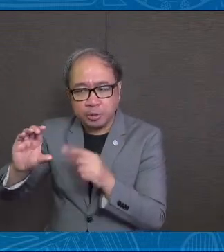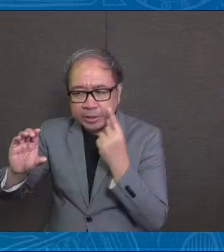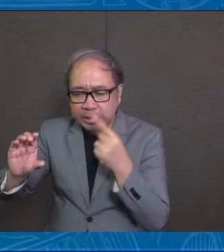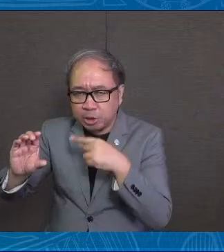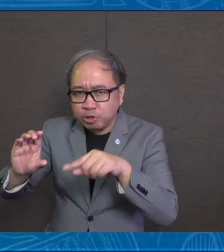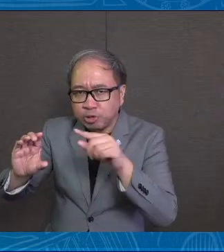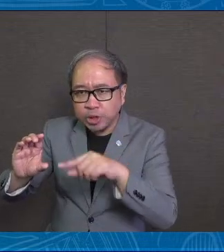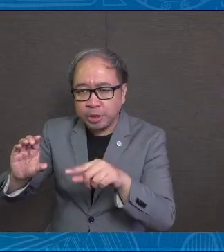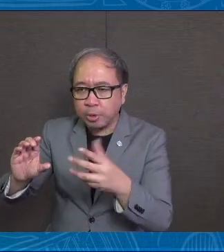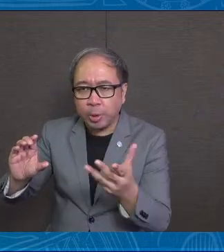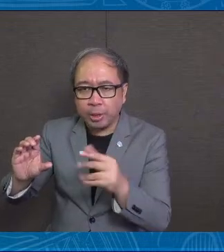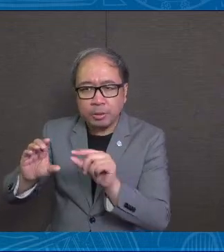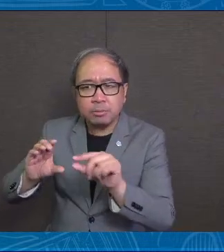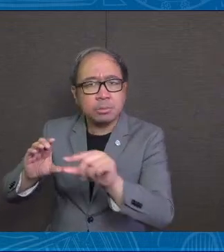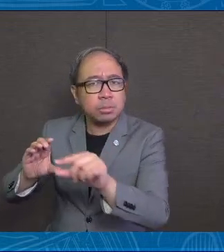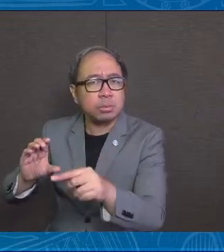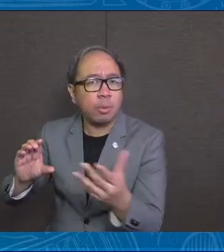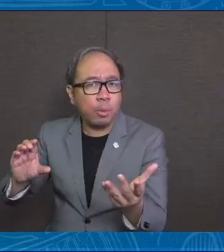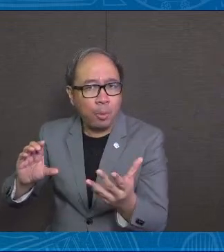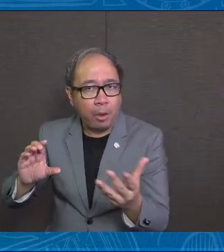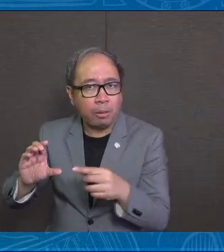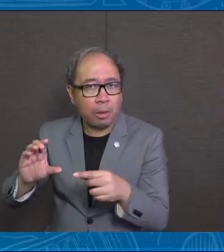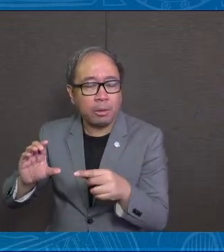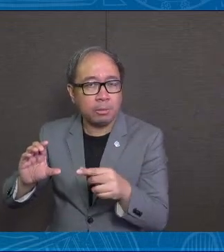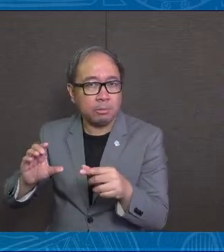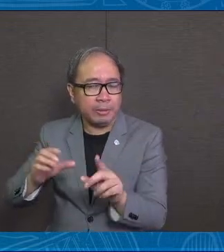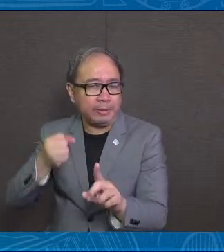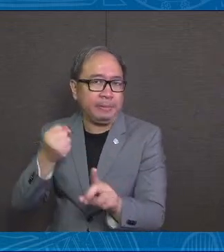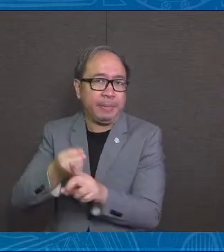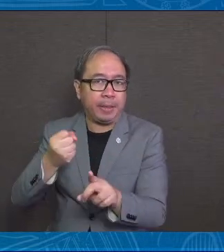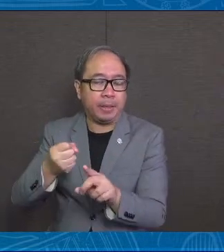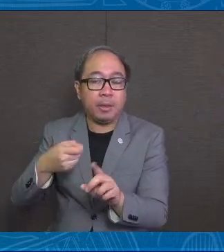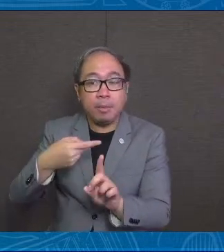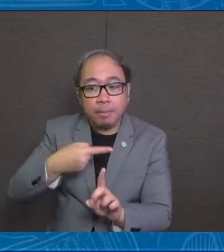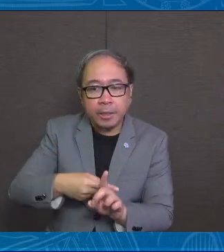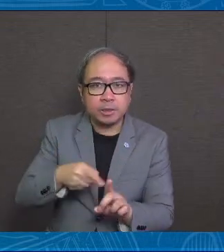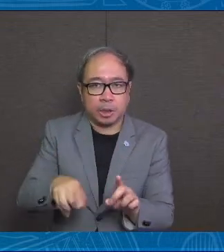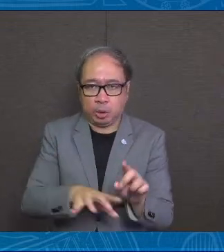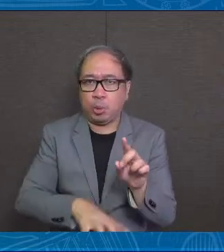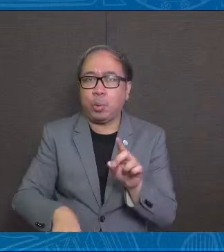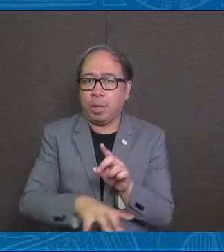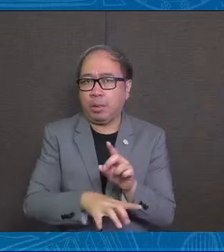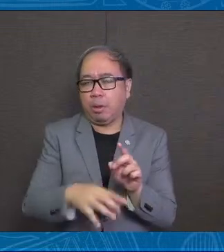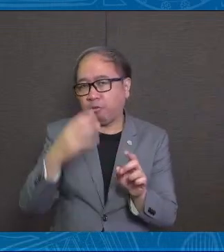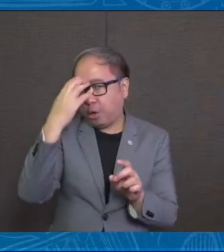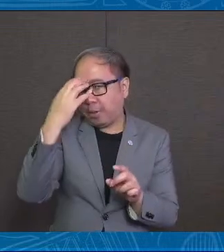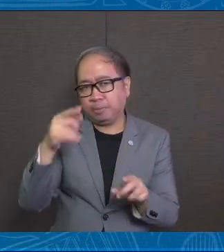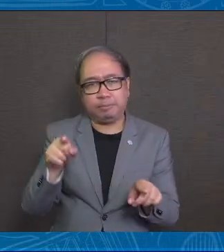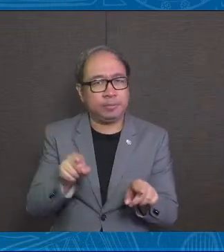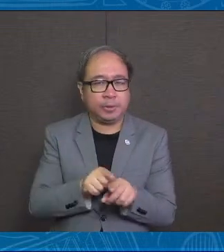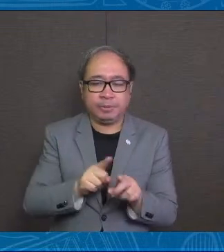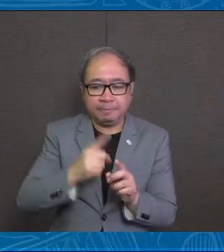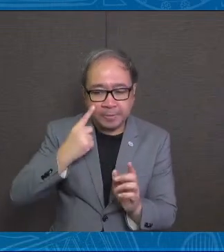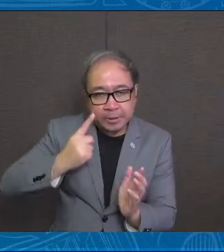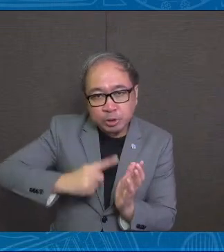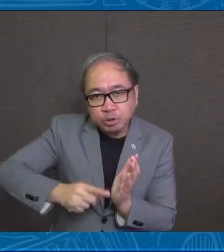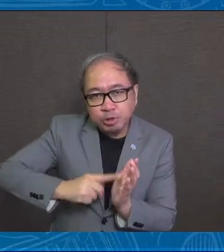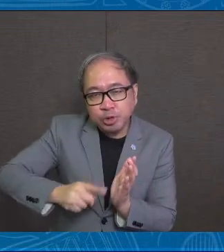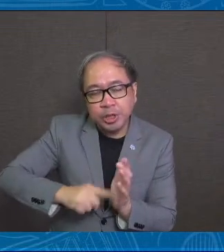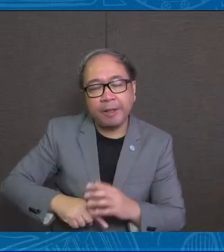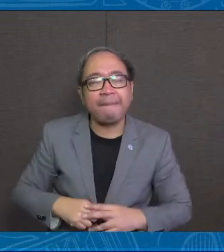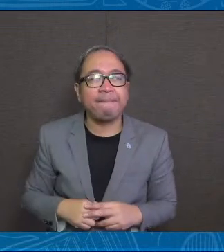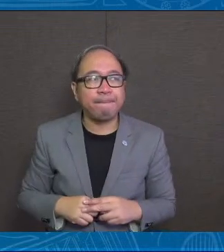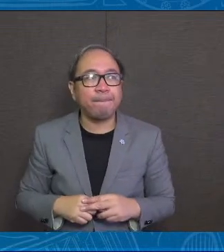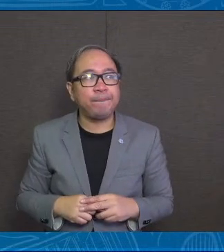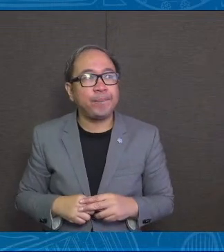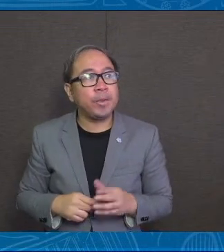fund for the effectiveness and efficiency. Thank you. Thank you so much. I want to give the opportunity to